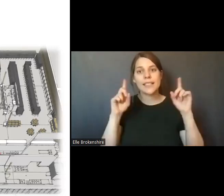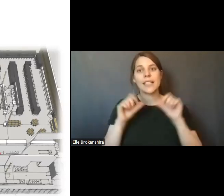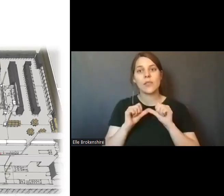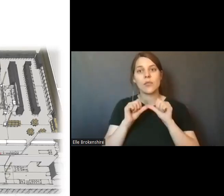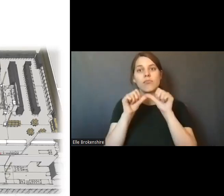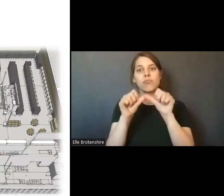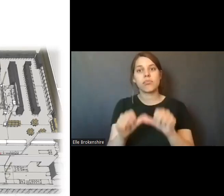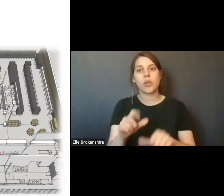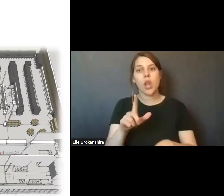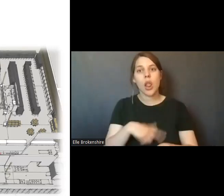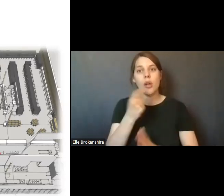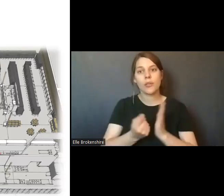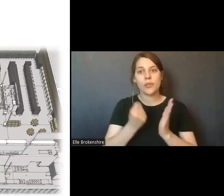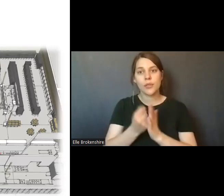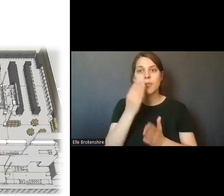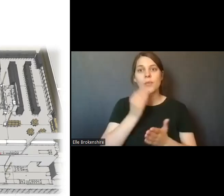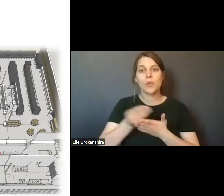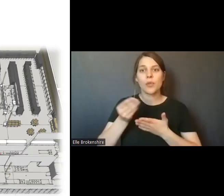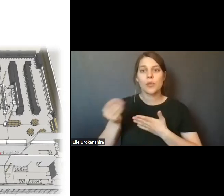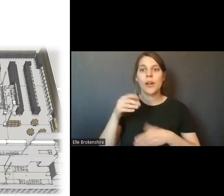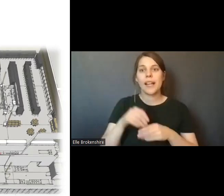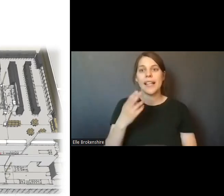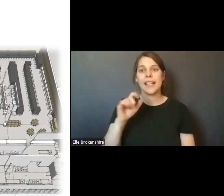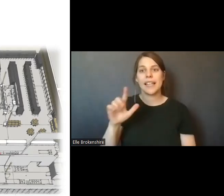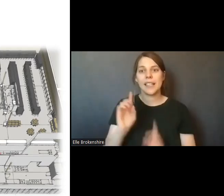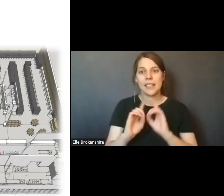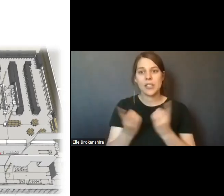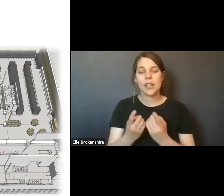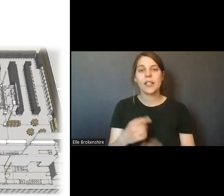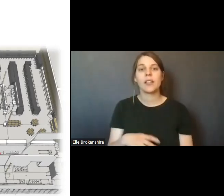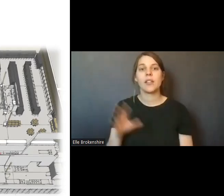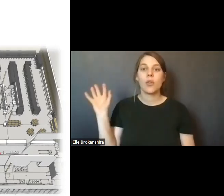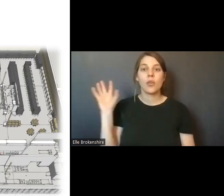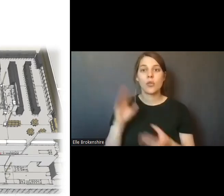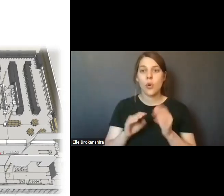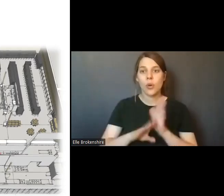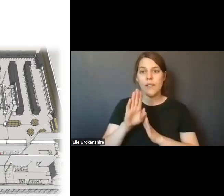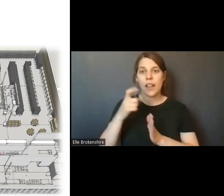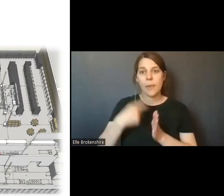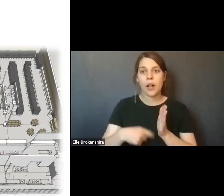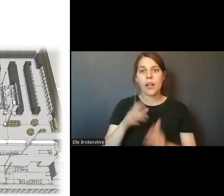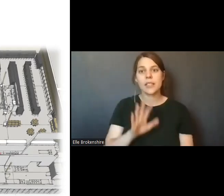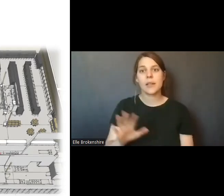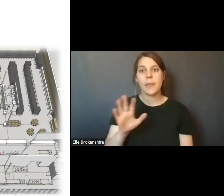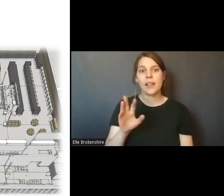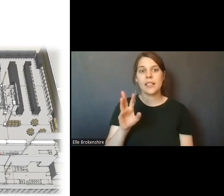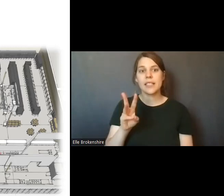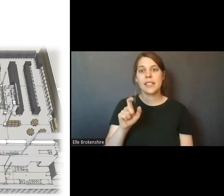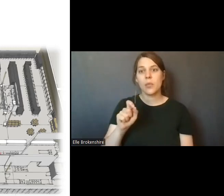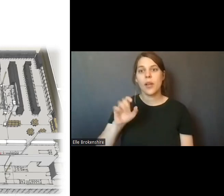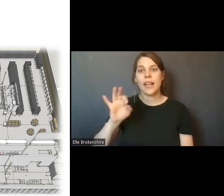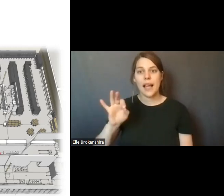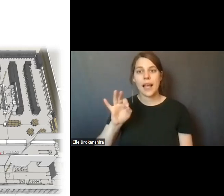store within the Hill District. So total development costs They're going to come up roughly close to 6.9